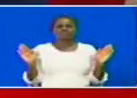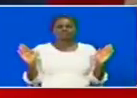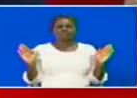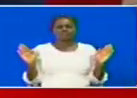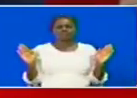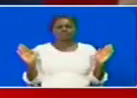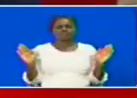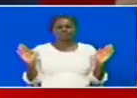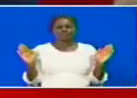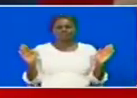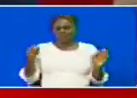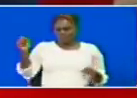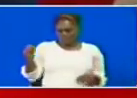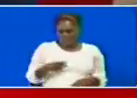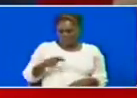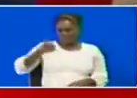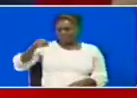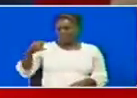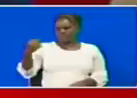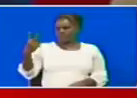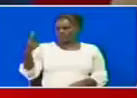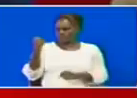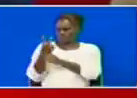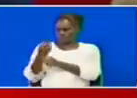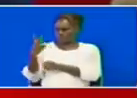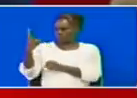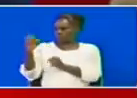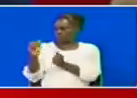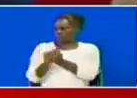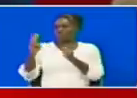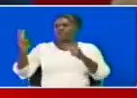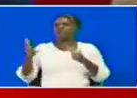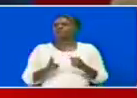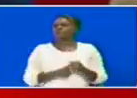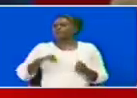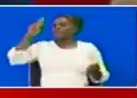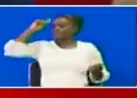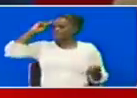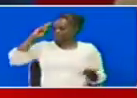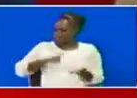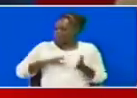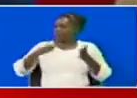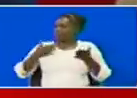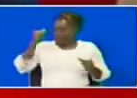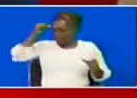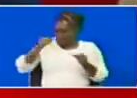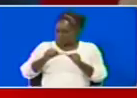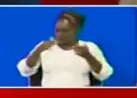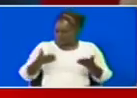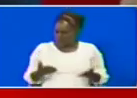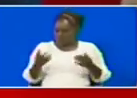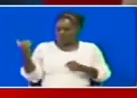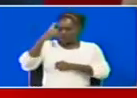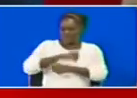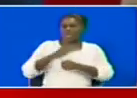people January 20th 20 2017 will be remembered as the day